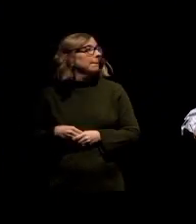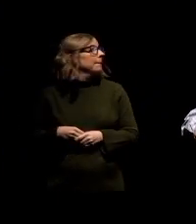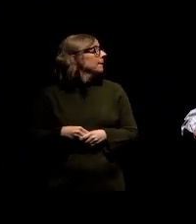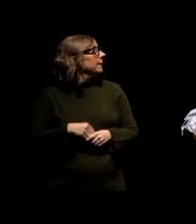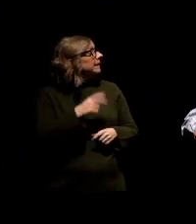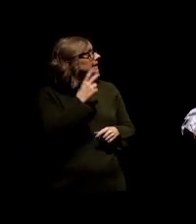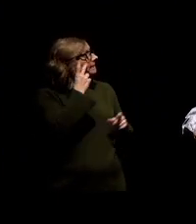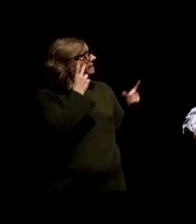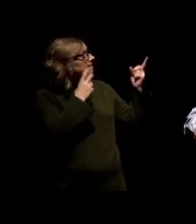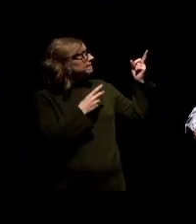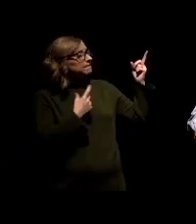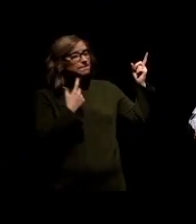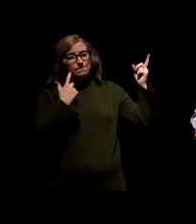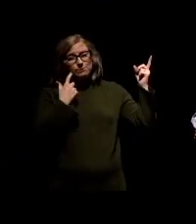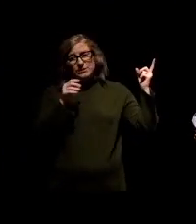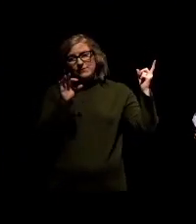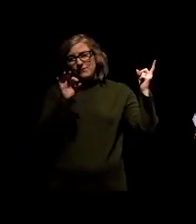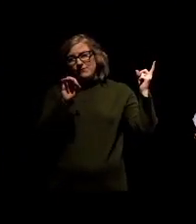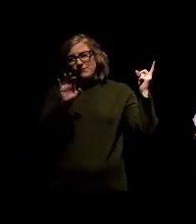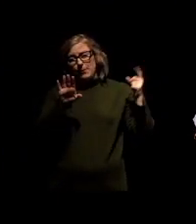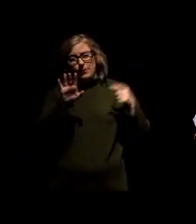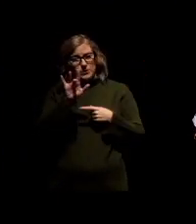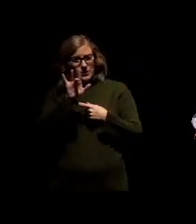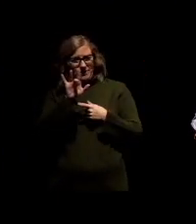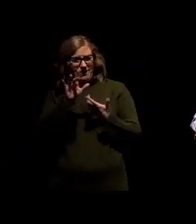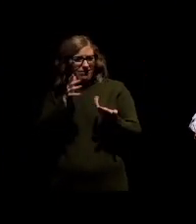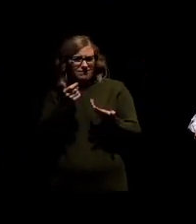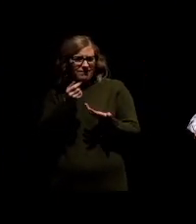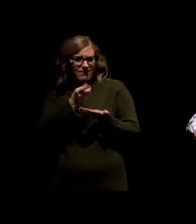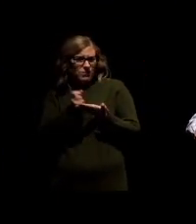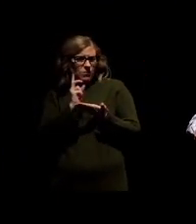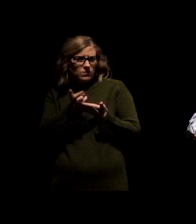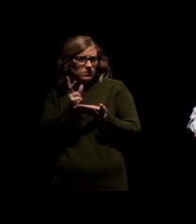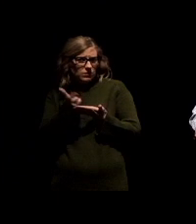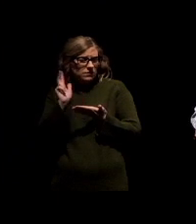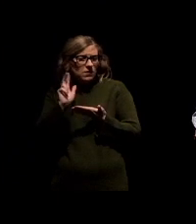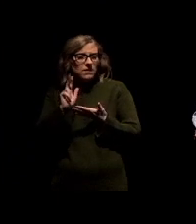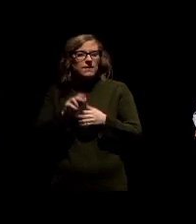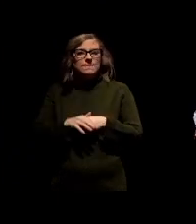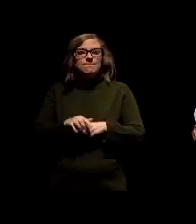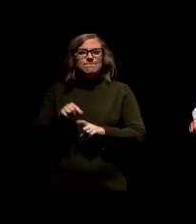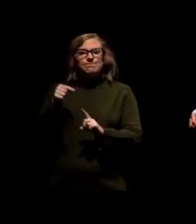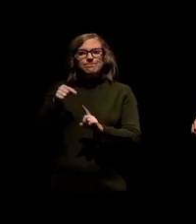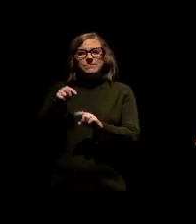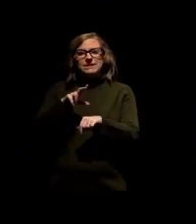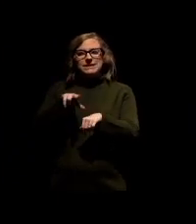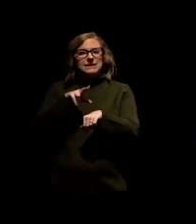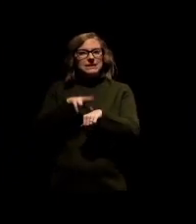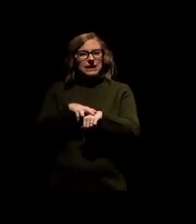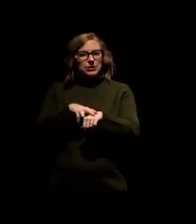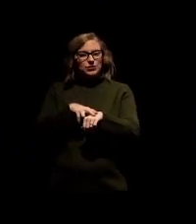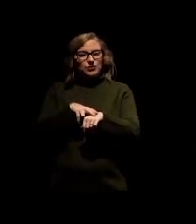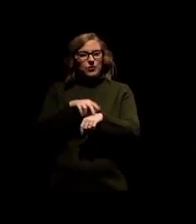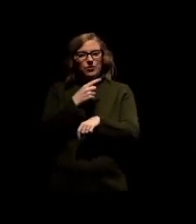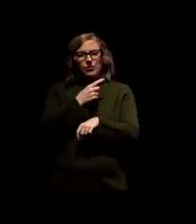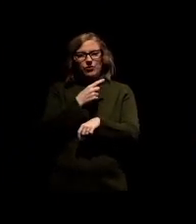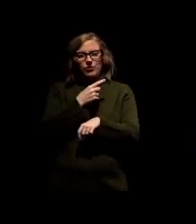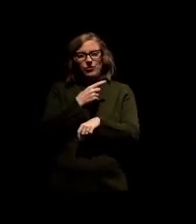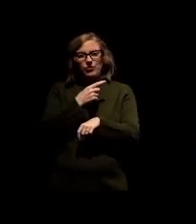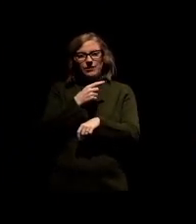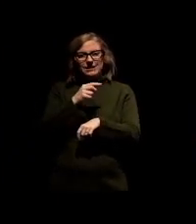recent, so February 25th, I think, a few weeks ago. This is the national, and this is